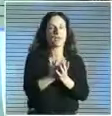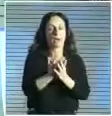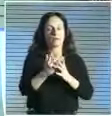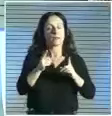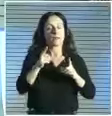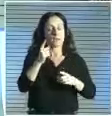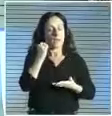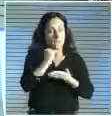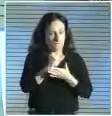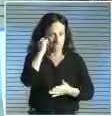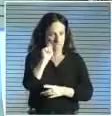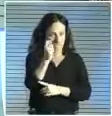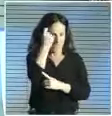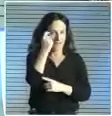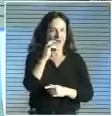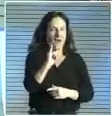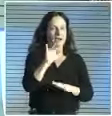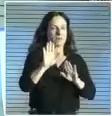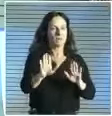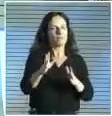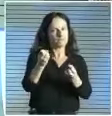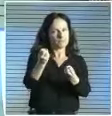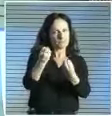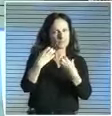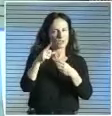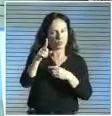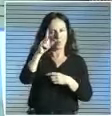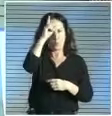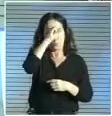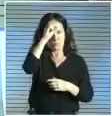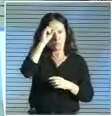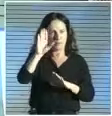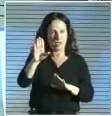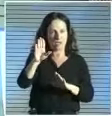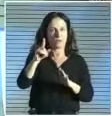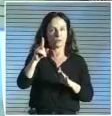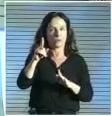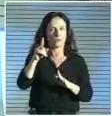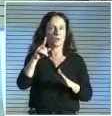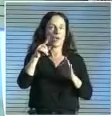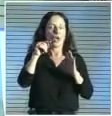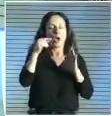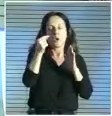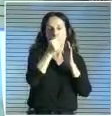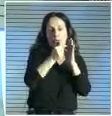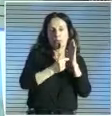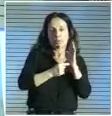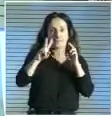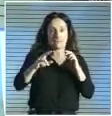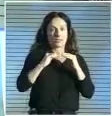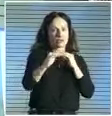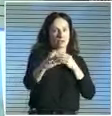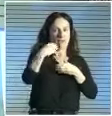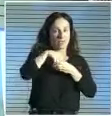that your company is doing and what impacts you're seeing from that? Well, thank you, Glenn, and thank you to